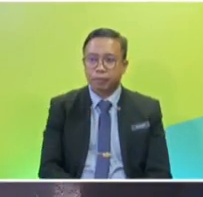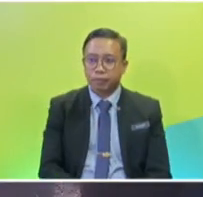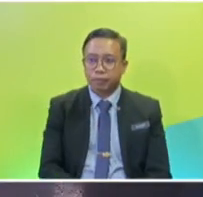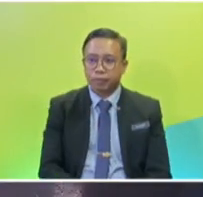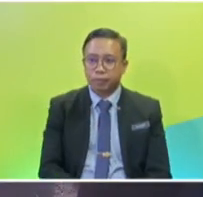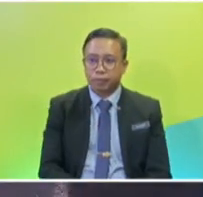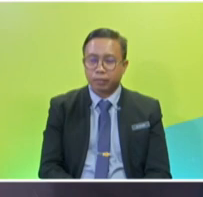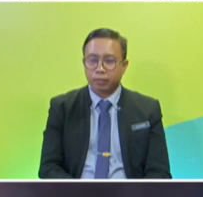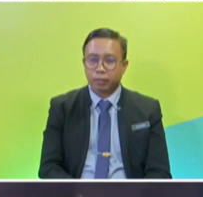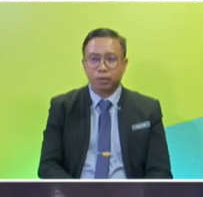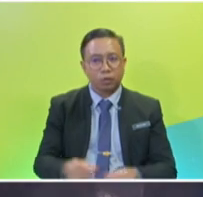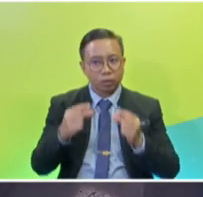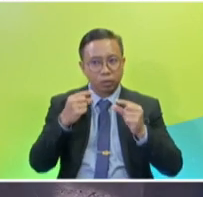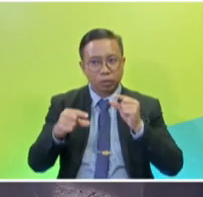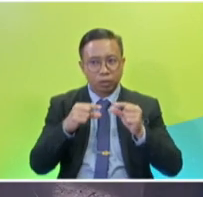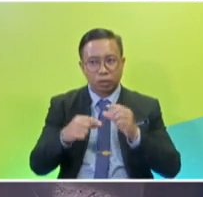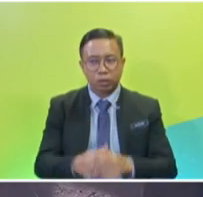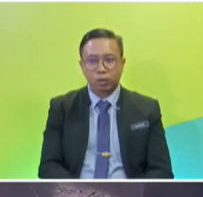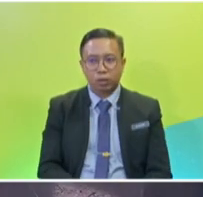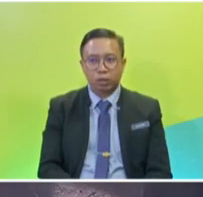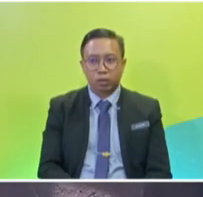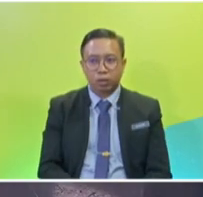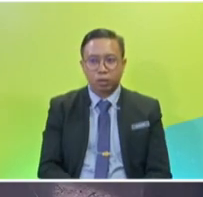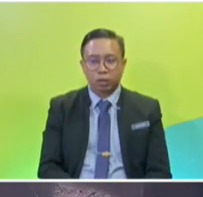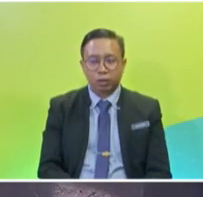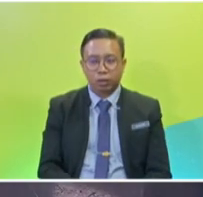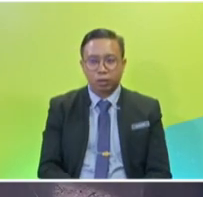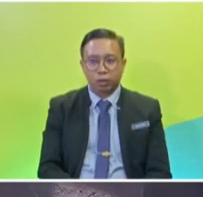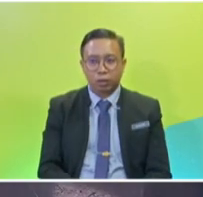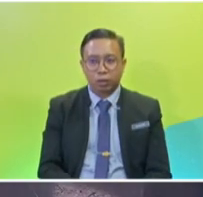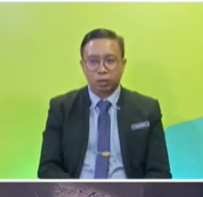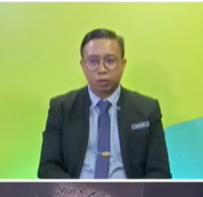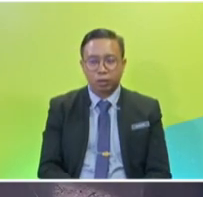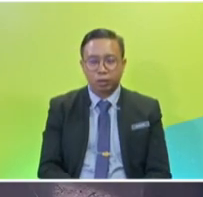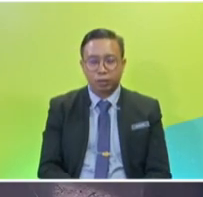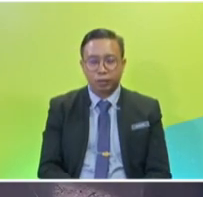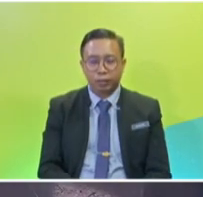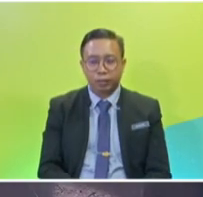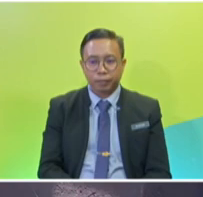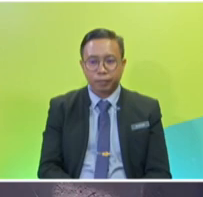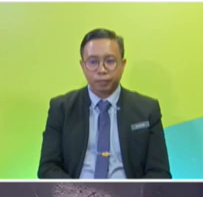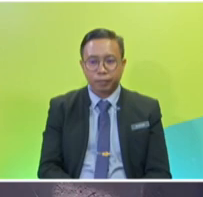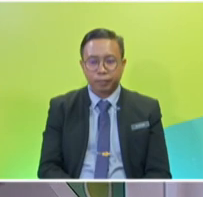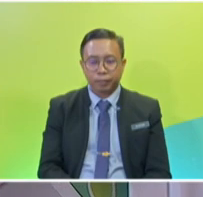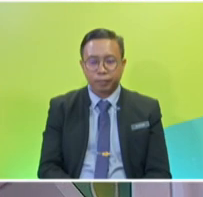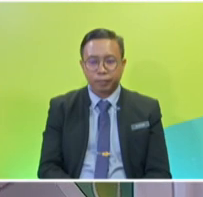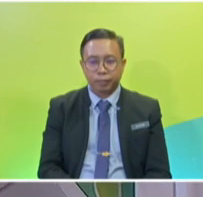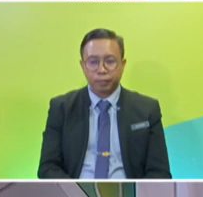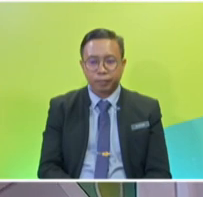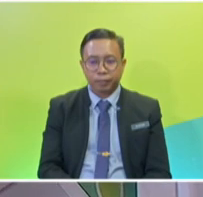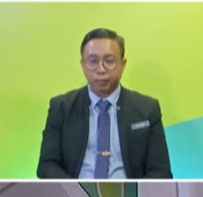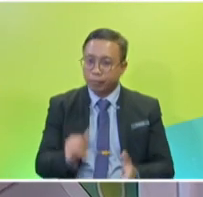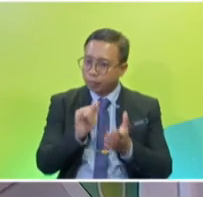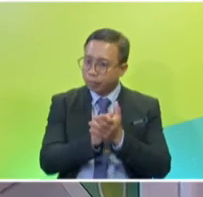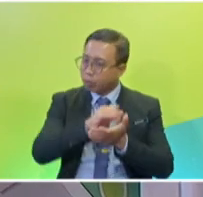Now, very quickly for their marks, what do they get for going up for this challenge? Okay, now this goes